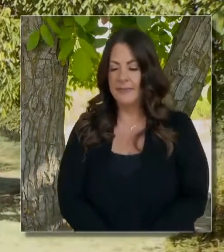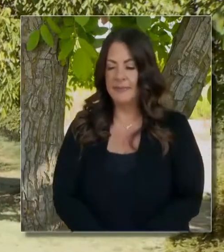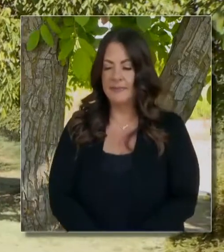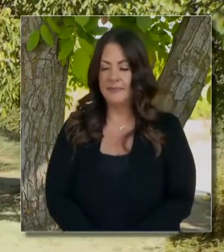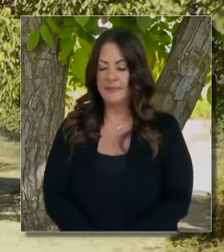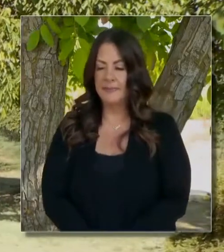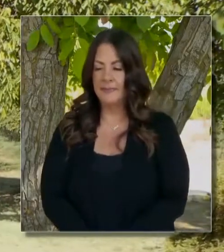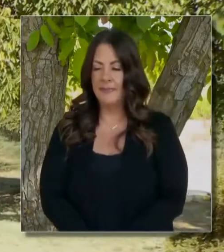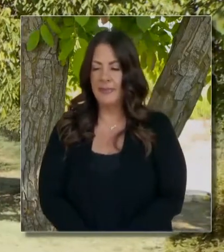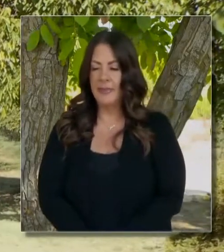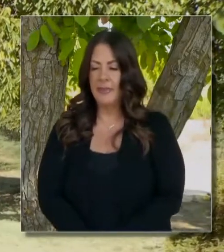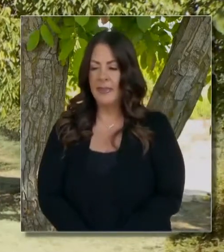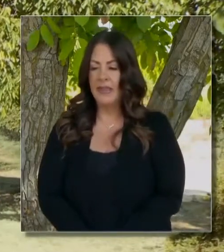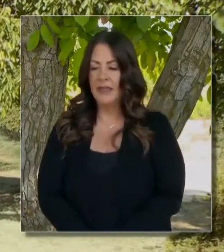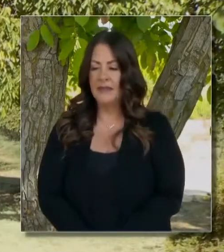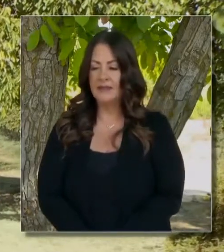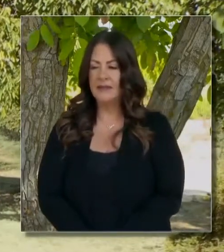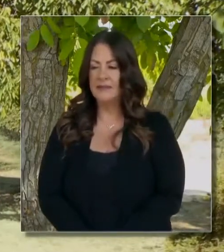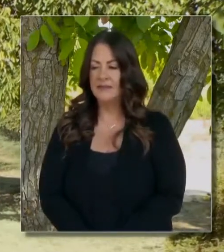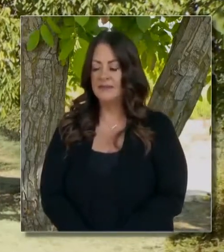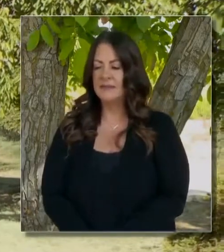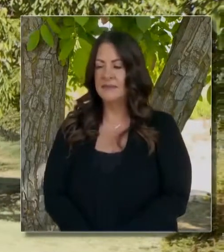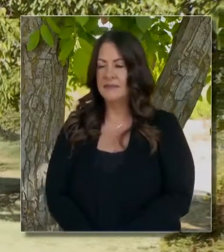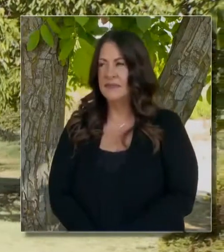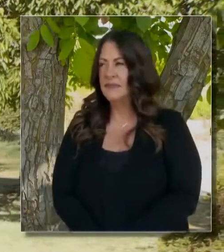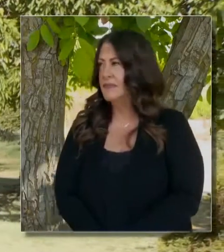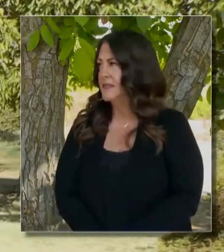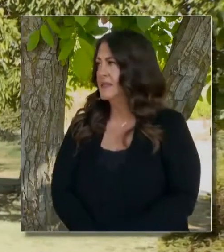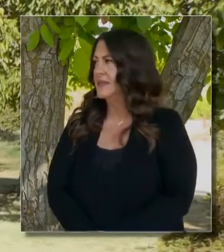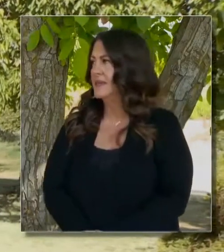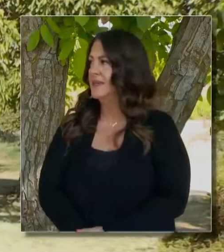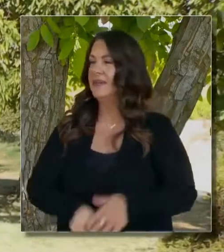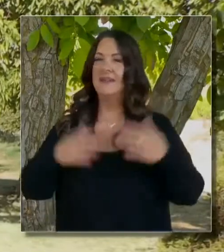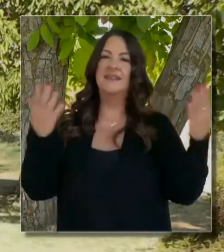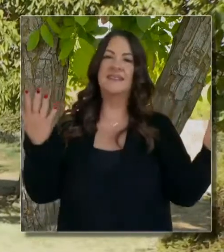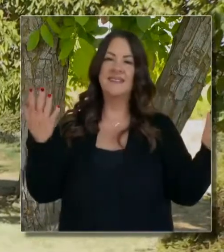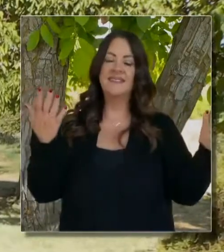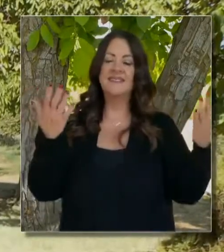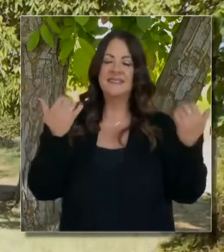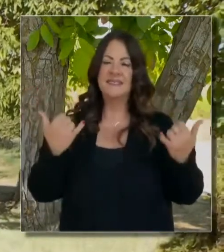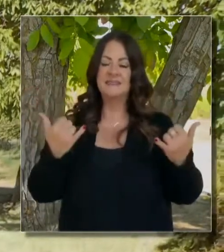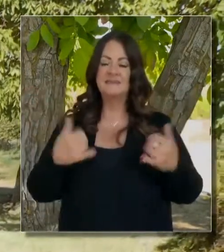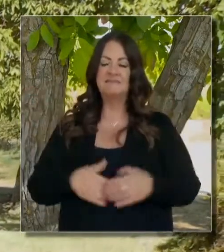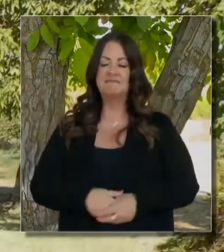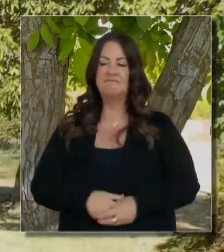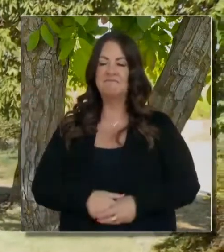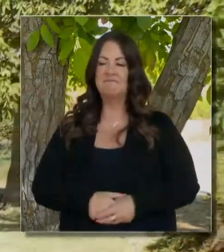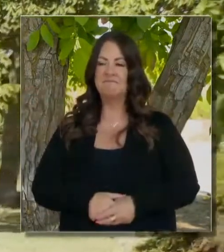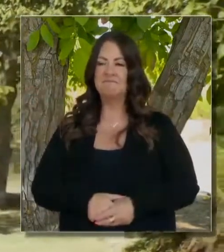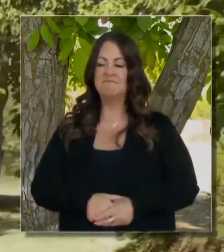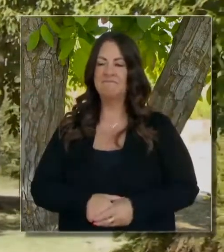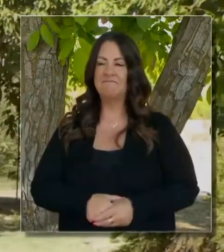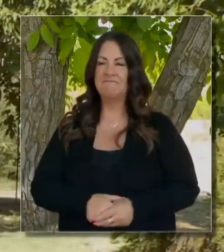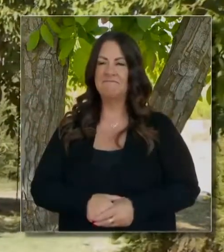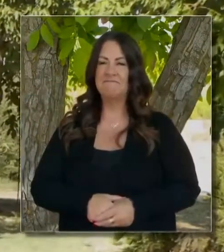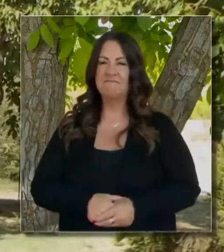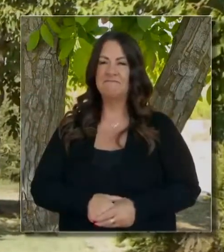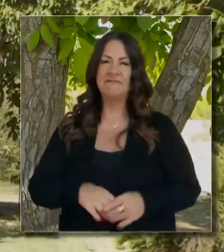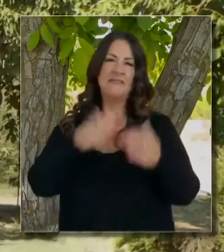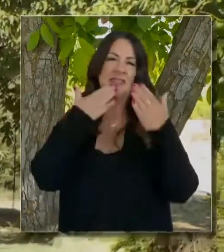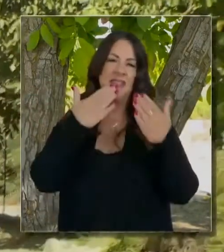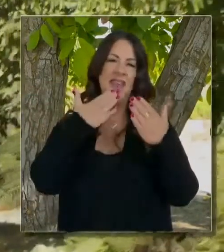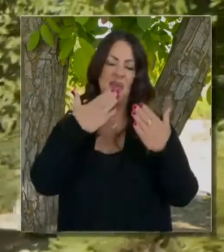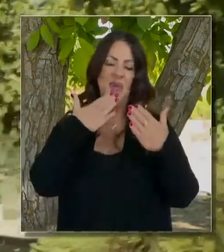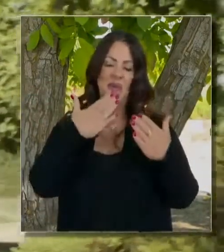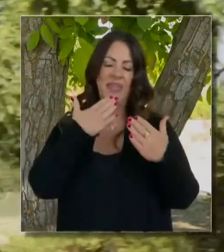All right. I'm holding up a walnut without the big. All right. Thank you,